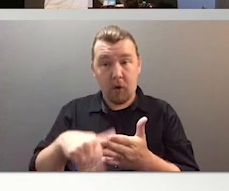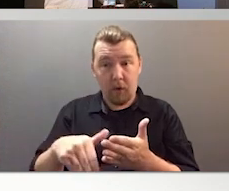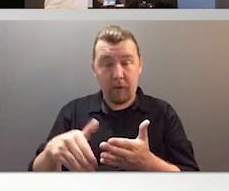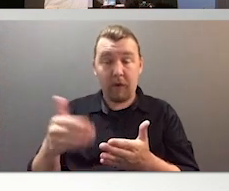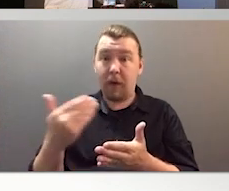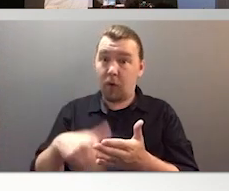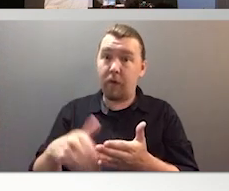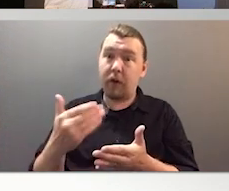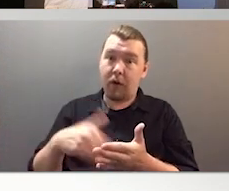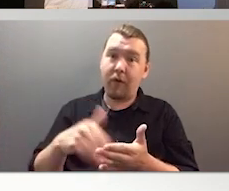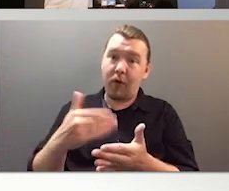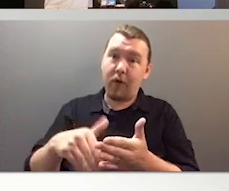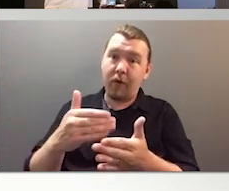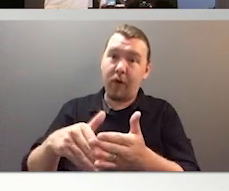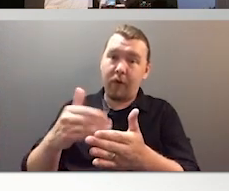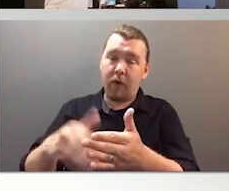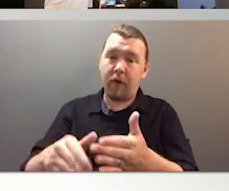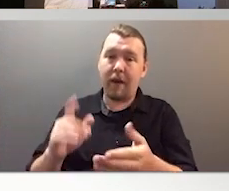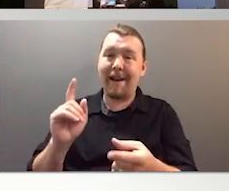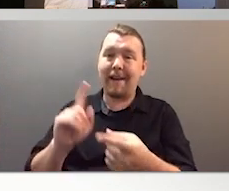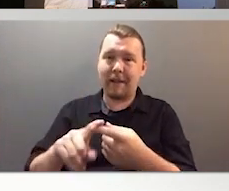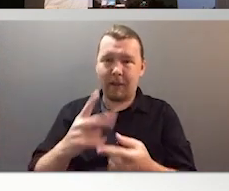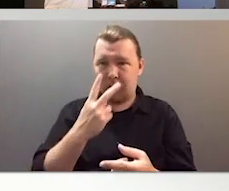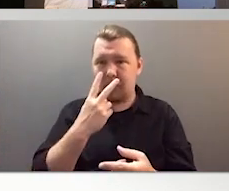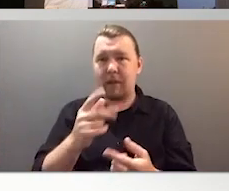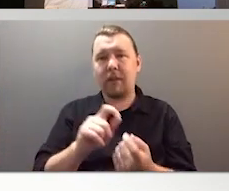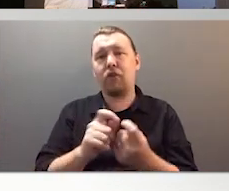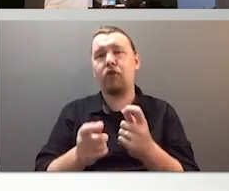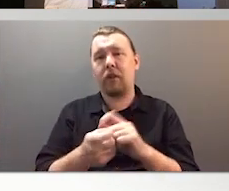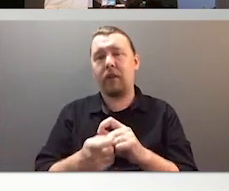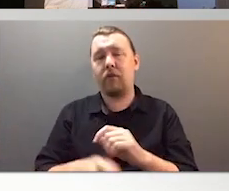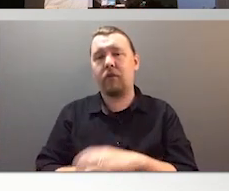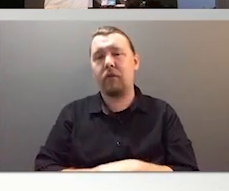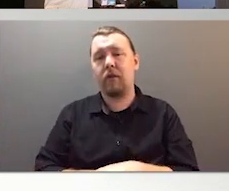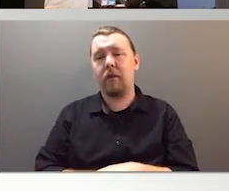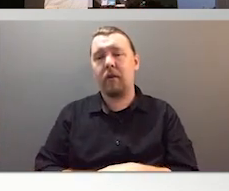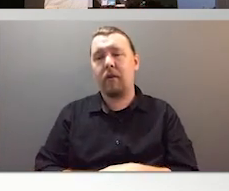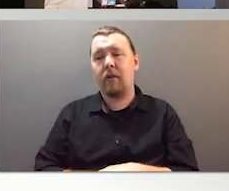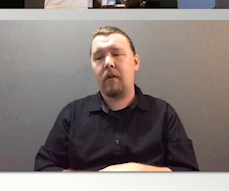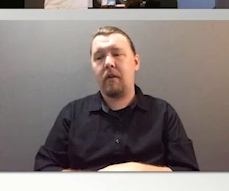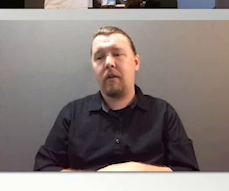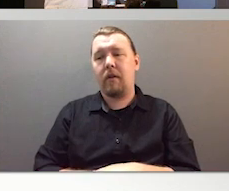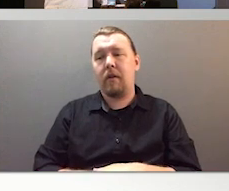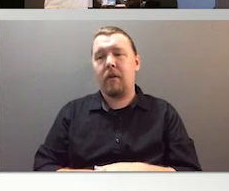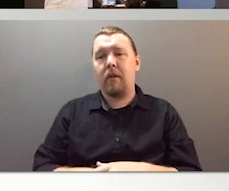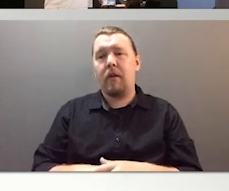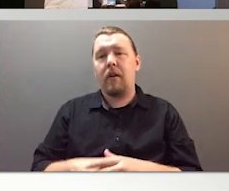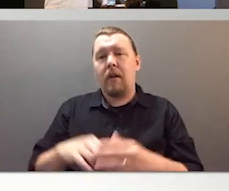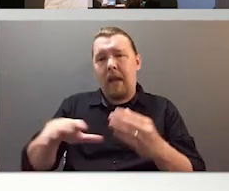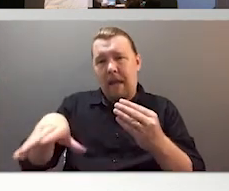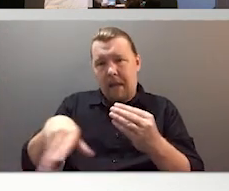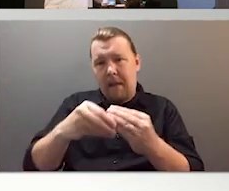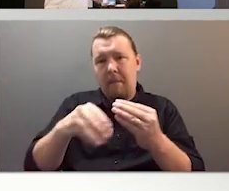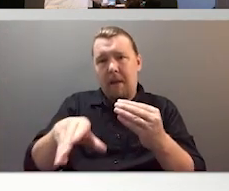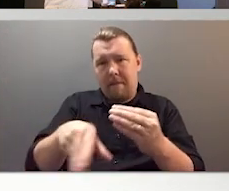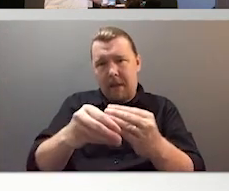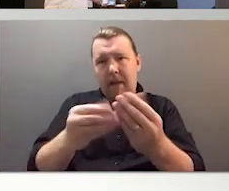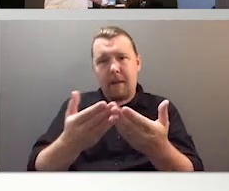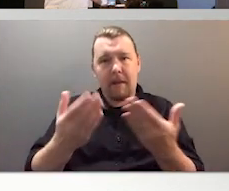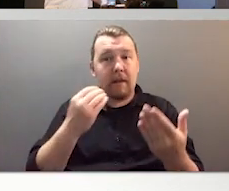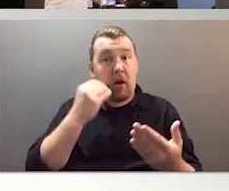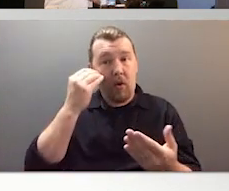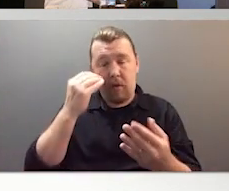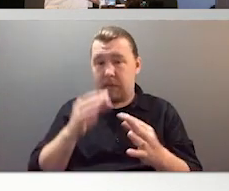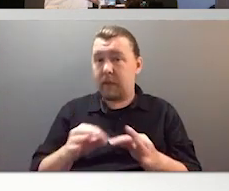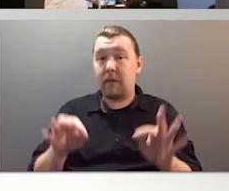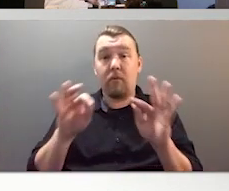implementing stuff at home is kind of key. And anything that I'm doing with any of my students' parents, you can do it too. You might feel better.